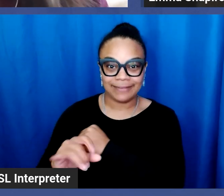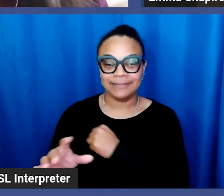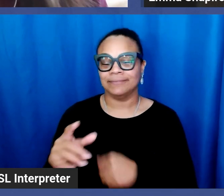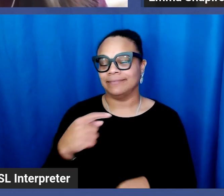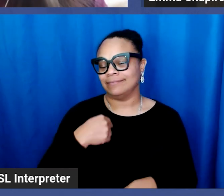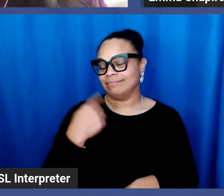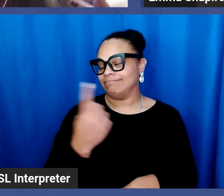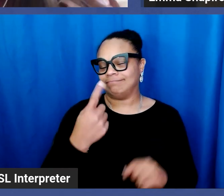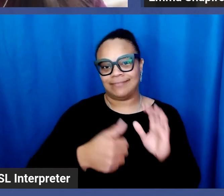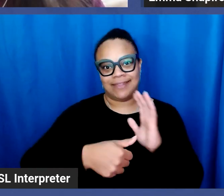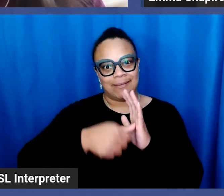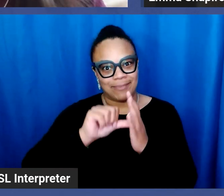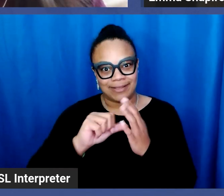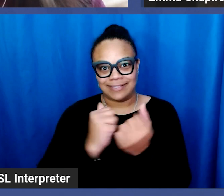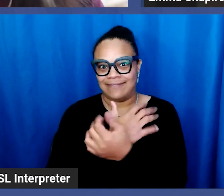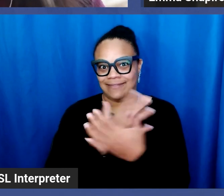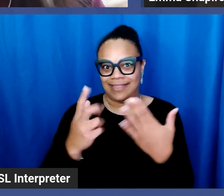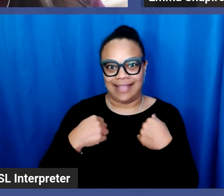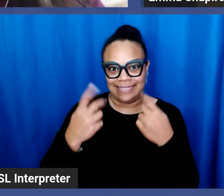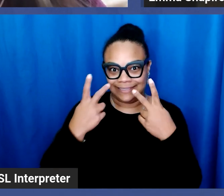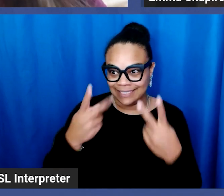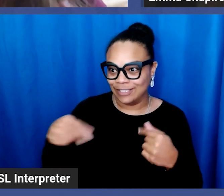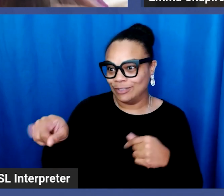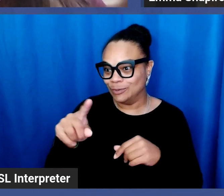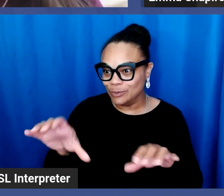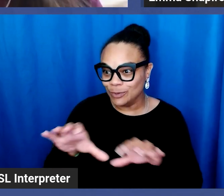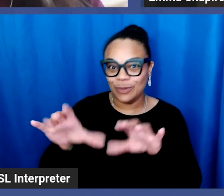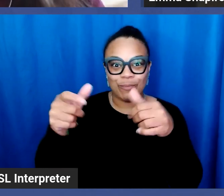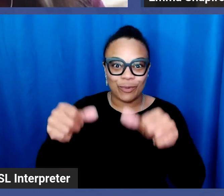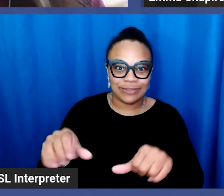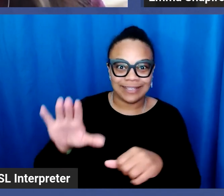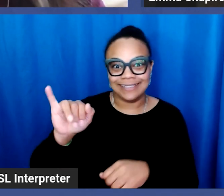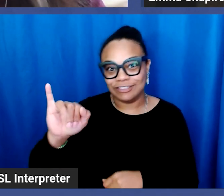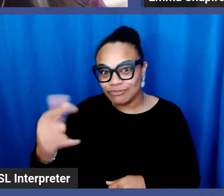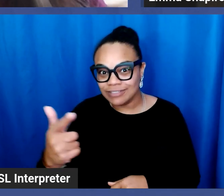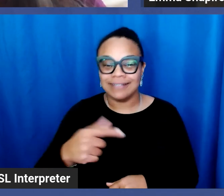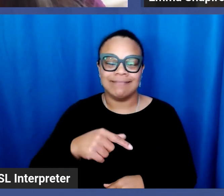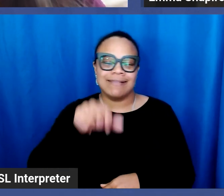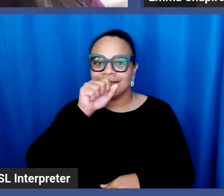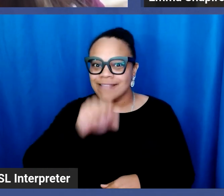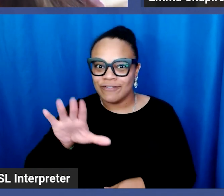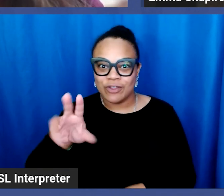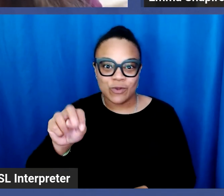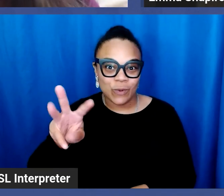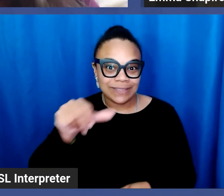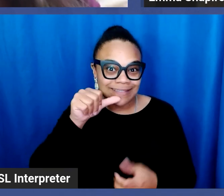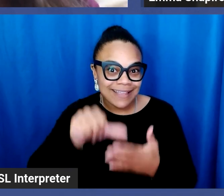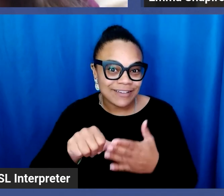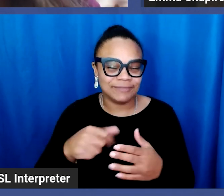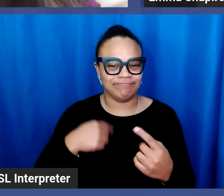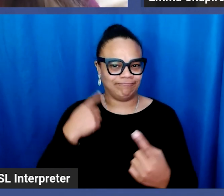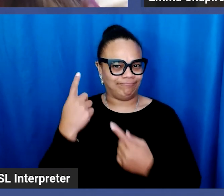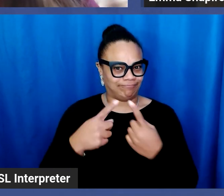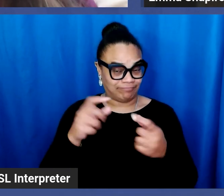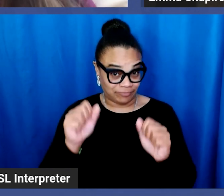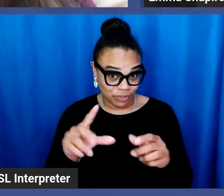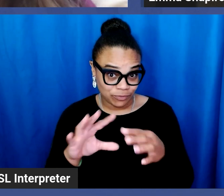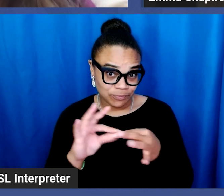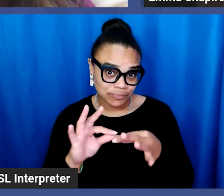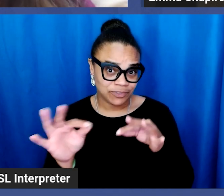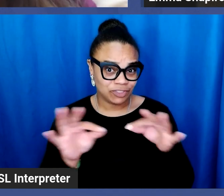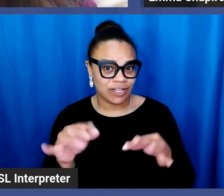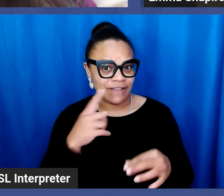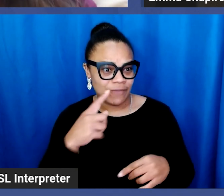consistently impressed with everything I see you all doing on Instagram, and I love your newsletter. And I was wondering if you could share with